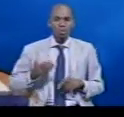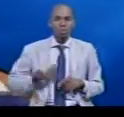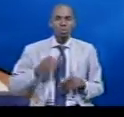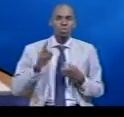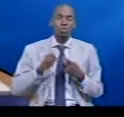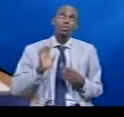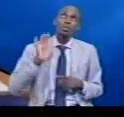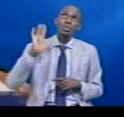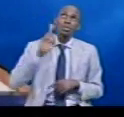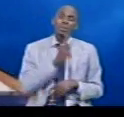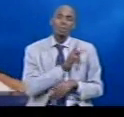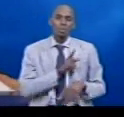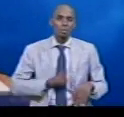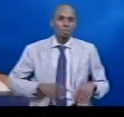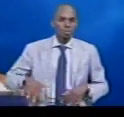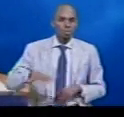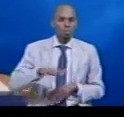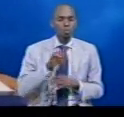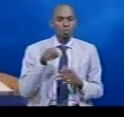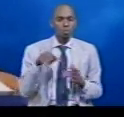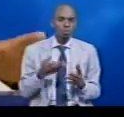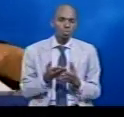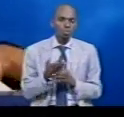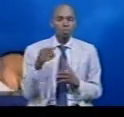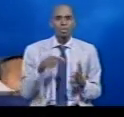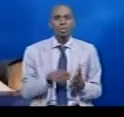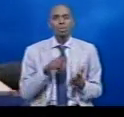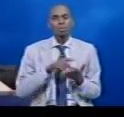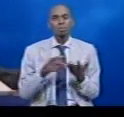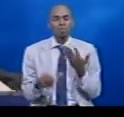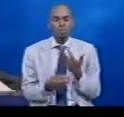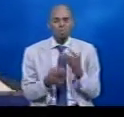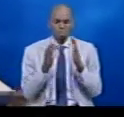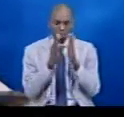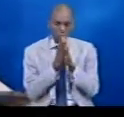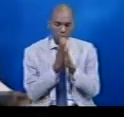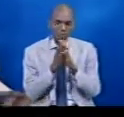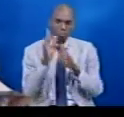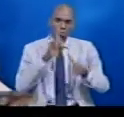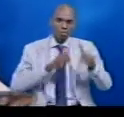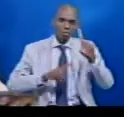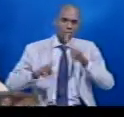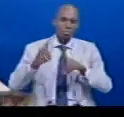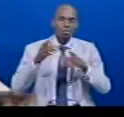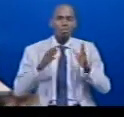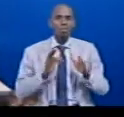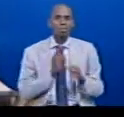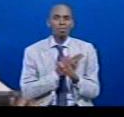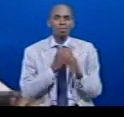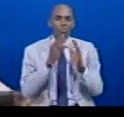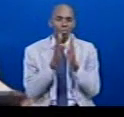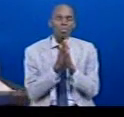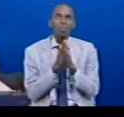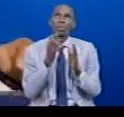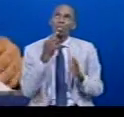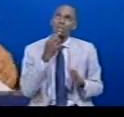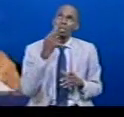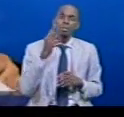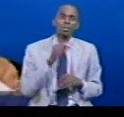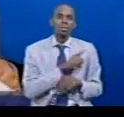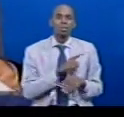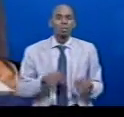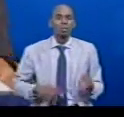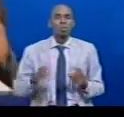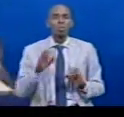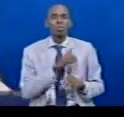particular GCK. Please open your mouth, raise your voice, let us pray. Tell the Lord, oh Lord, do a new